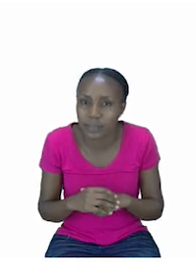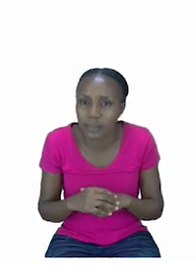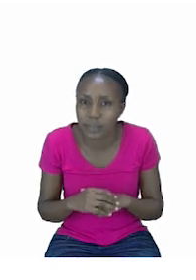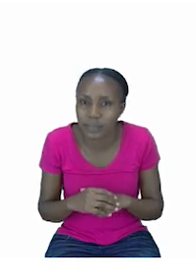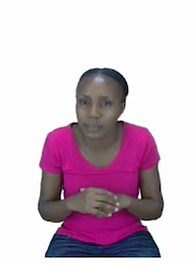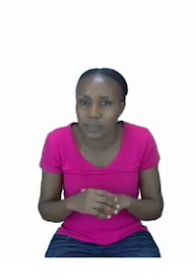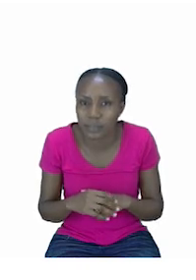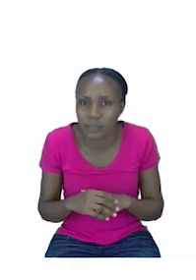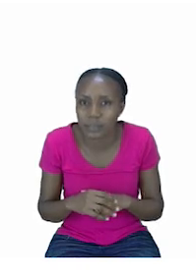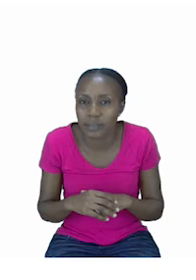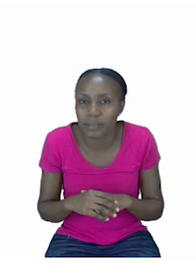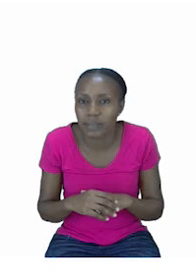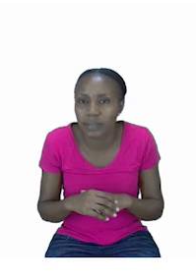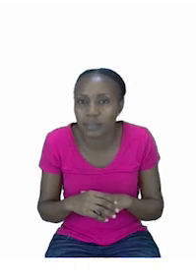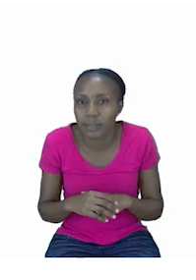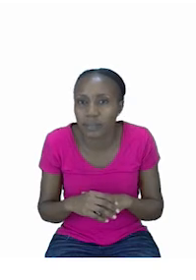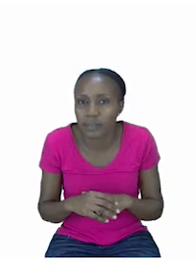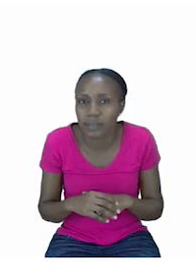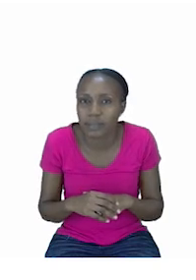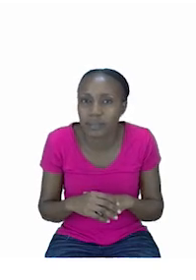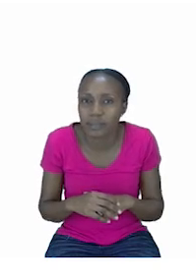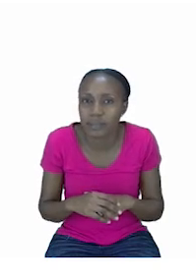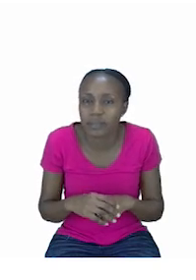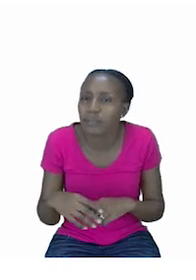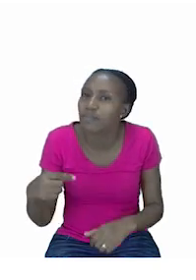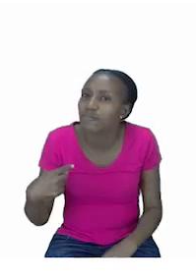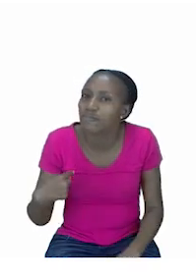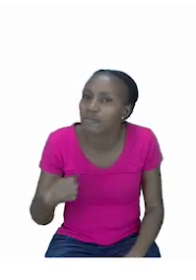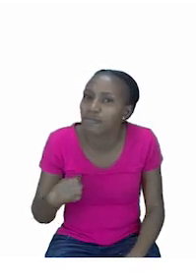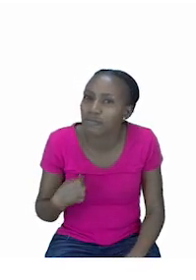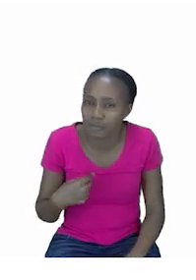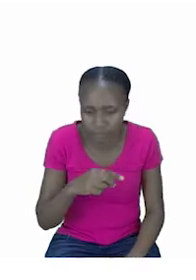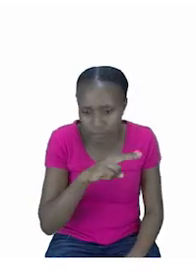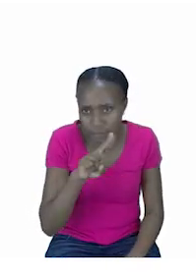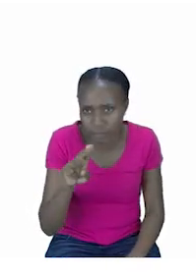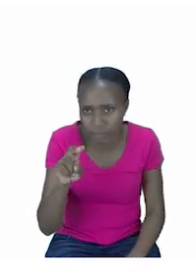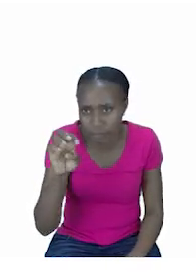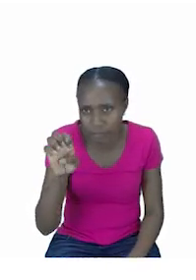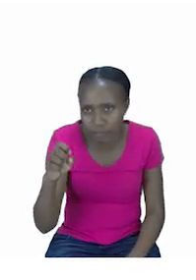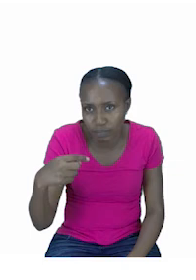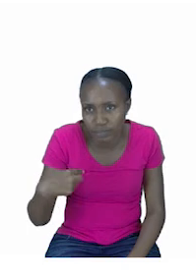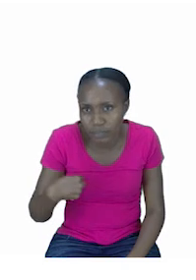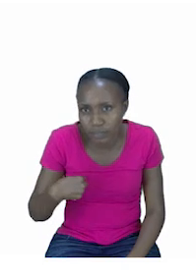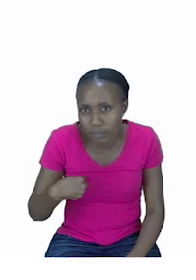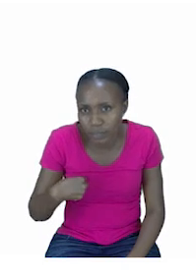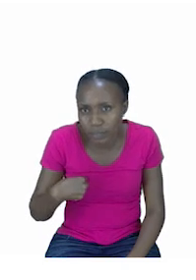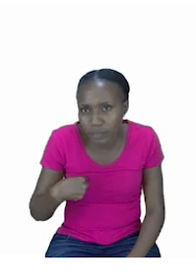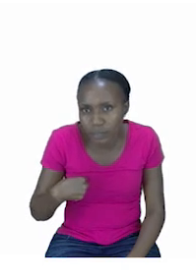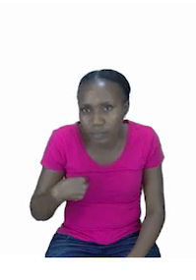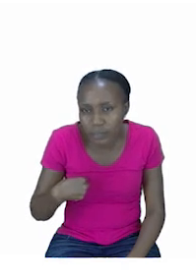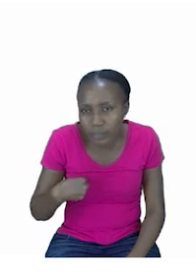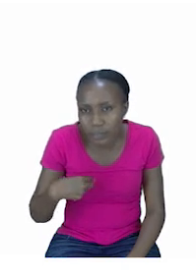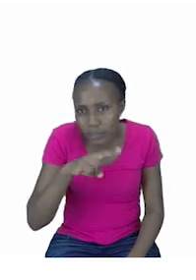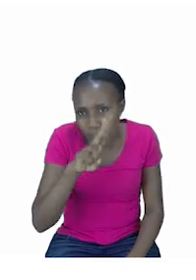Then, now let us take a look at the word he. Which picture shows the pronoun